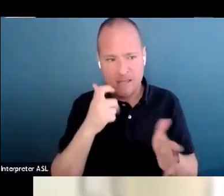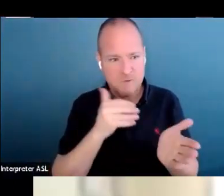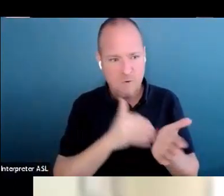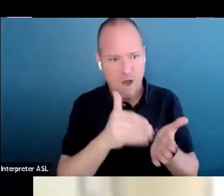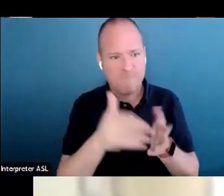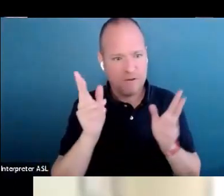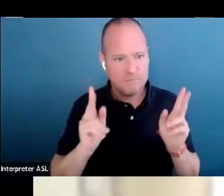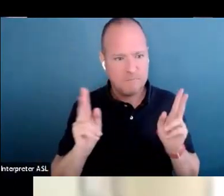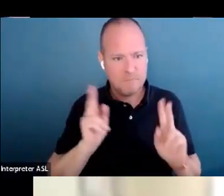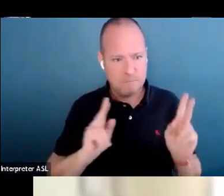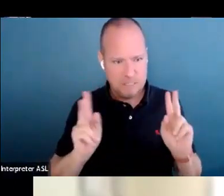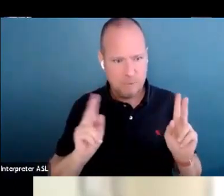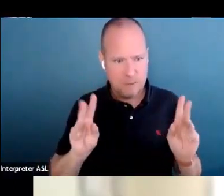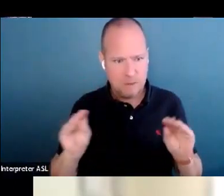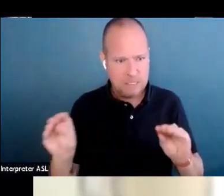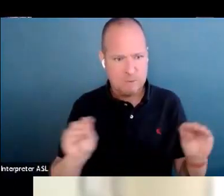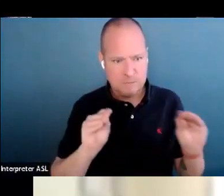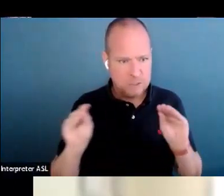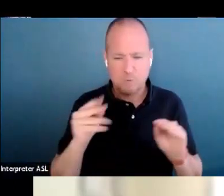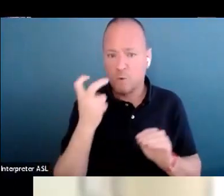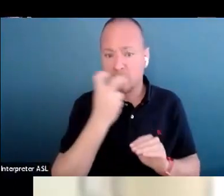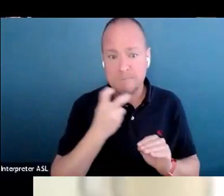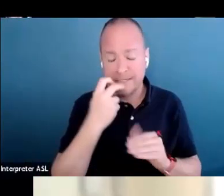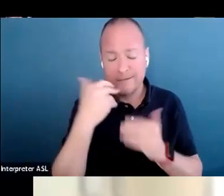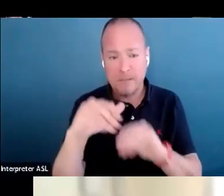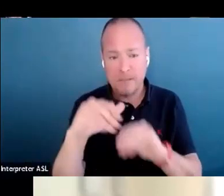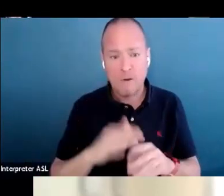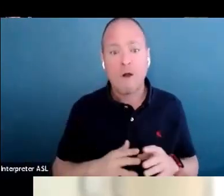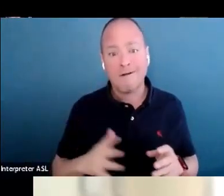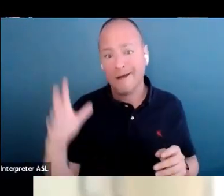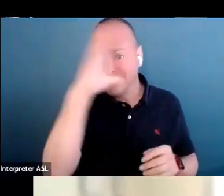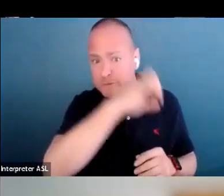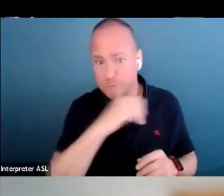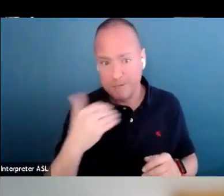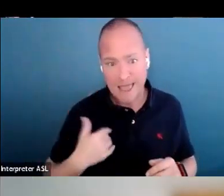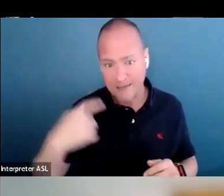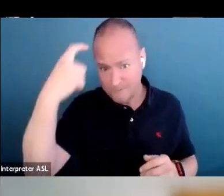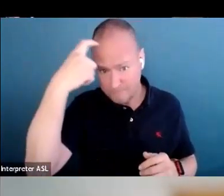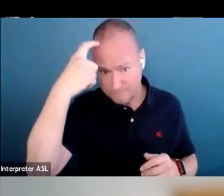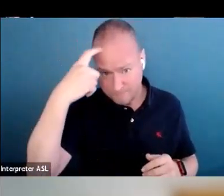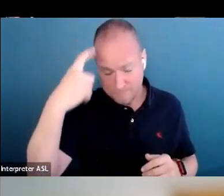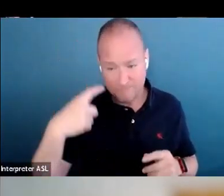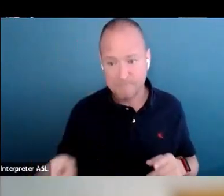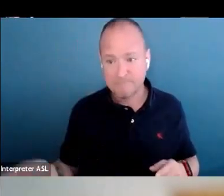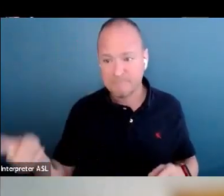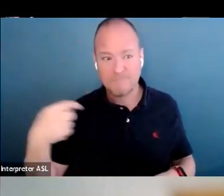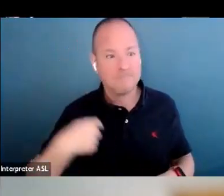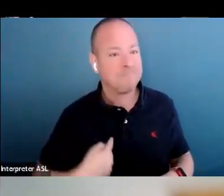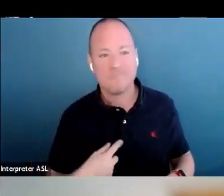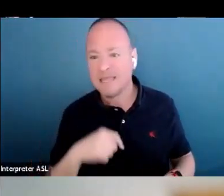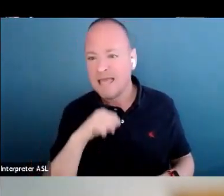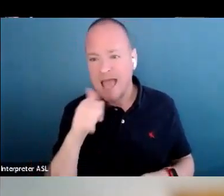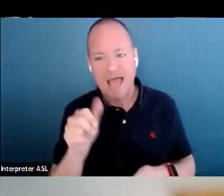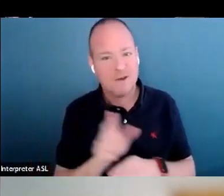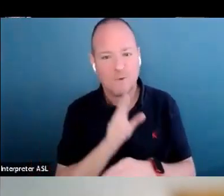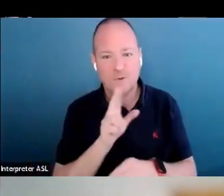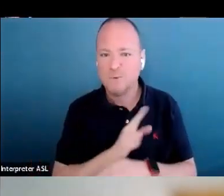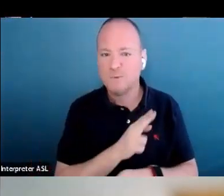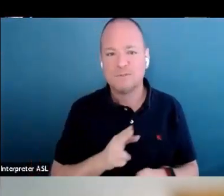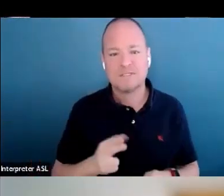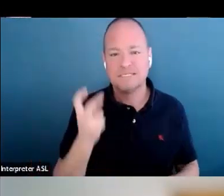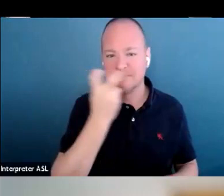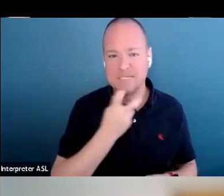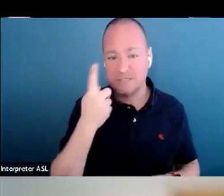have cognitive disability? Ren, do you want to follow up? I do not use speech for cognitive reasons. So it is